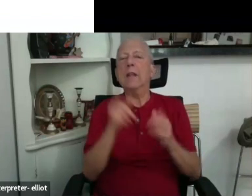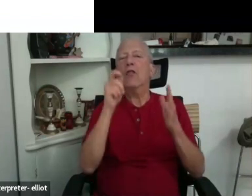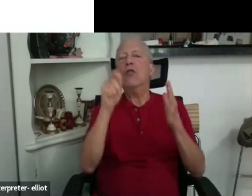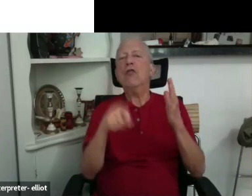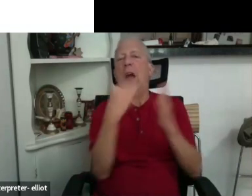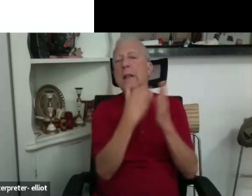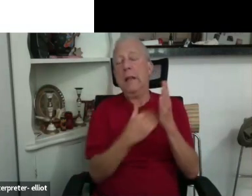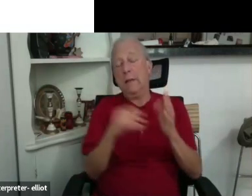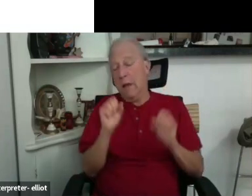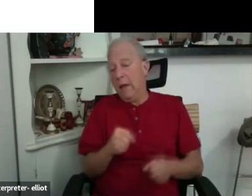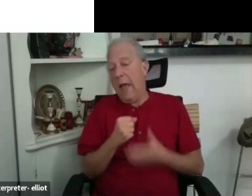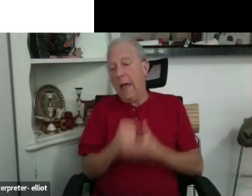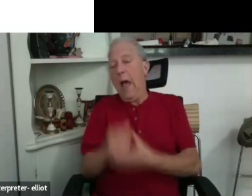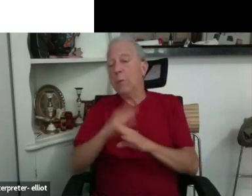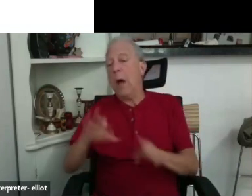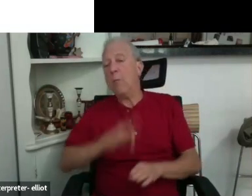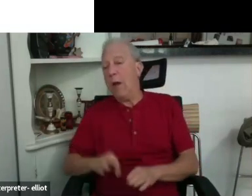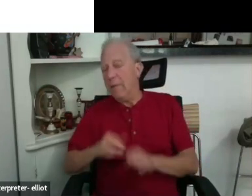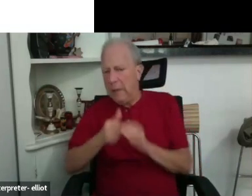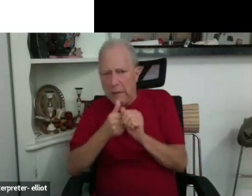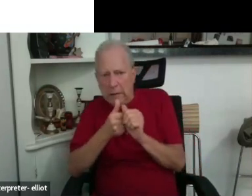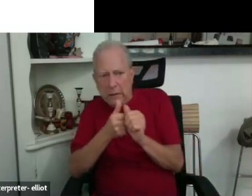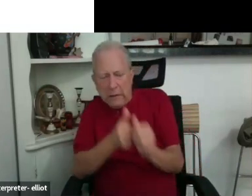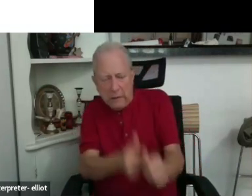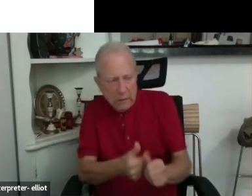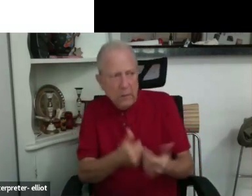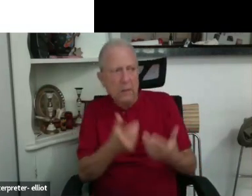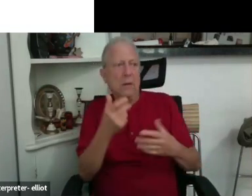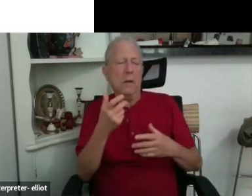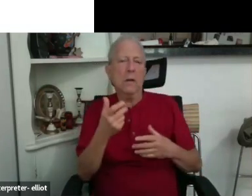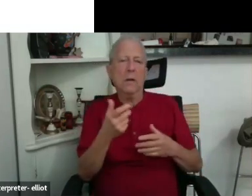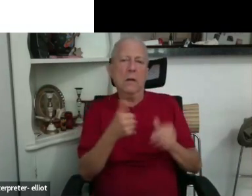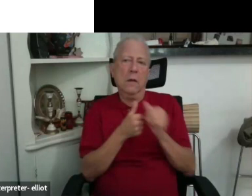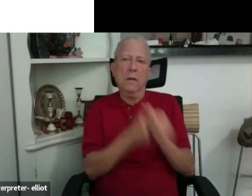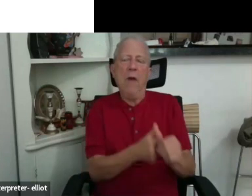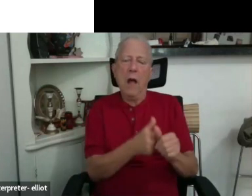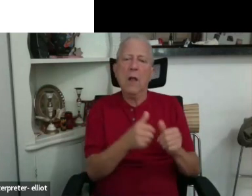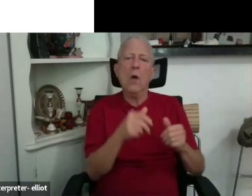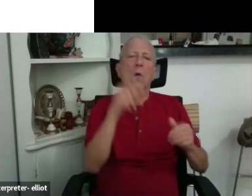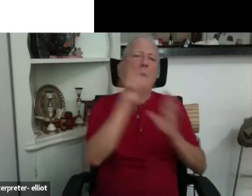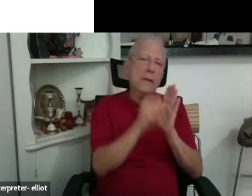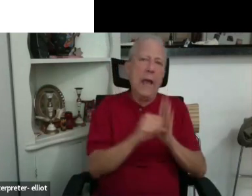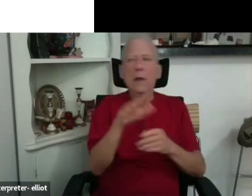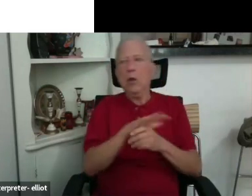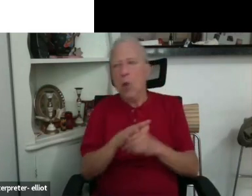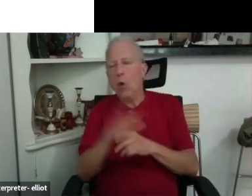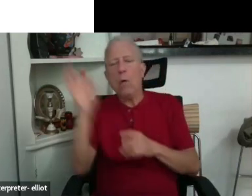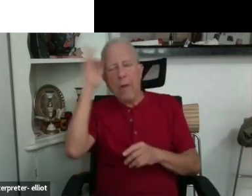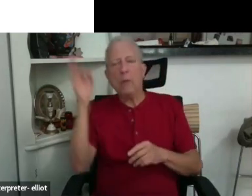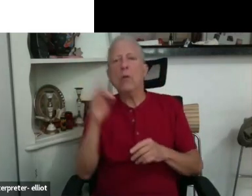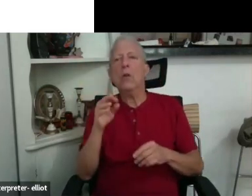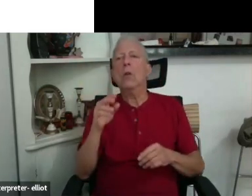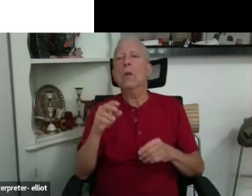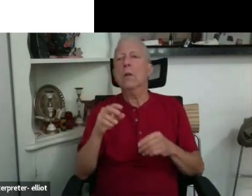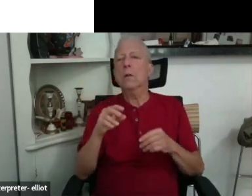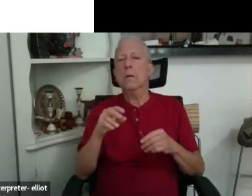that can help nonprofits stay on track of state, federal, and local tax exemption requirements. Yes, I